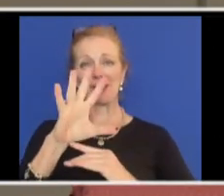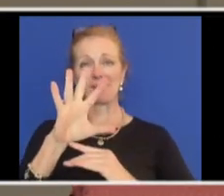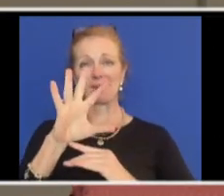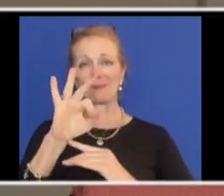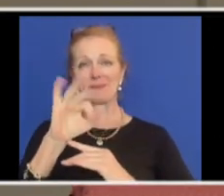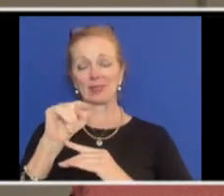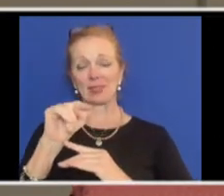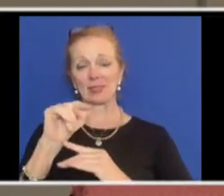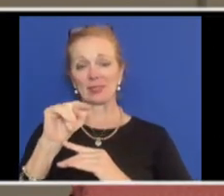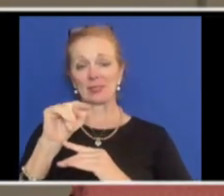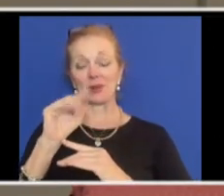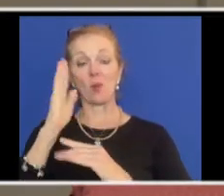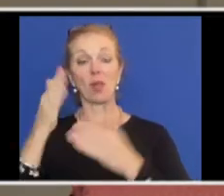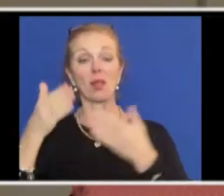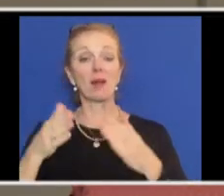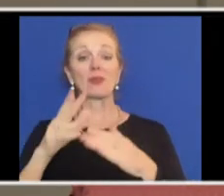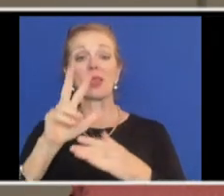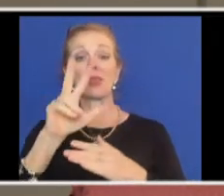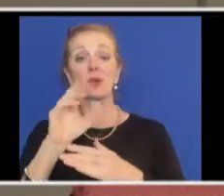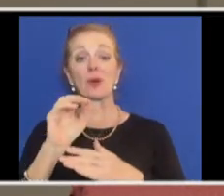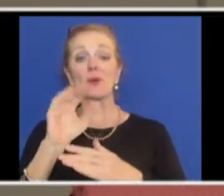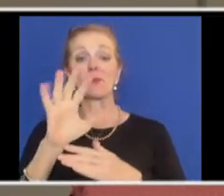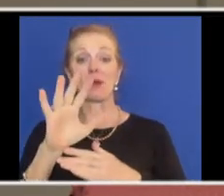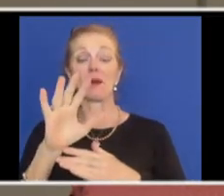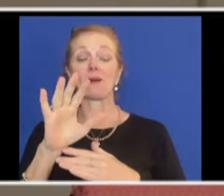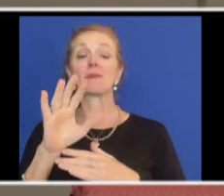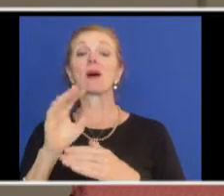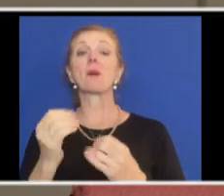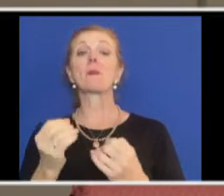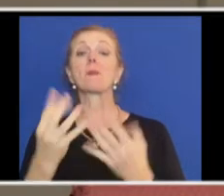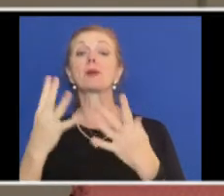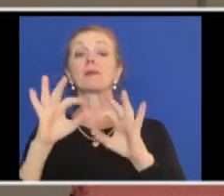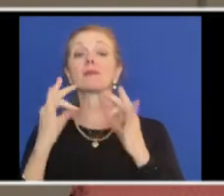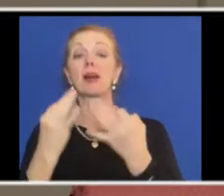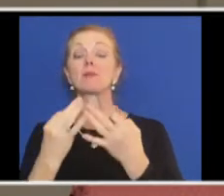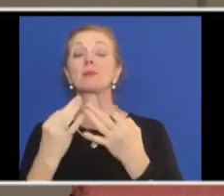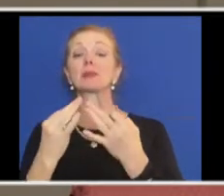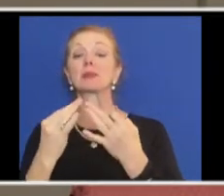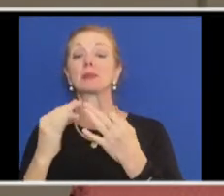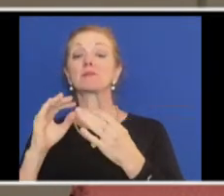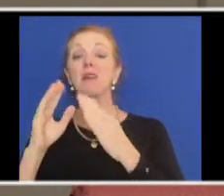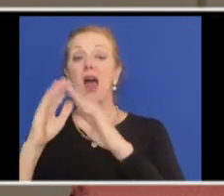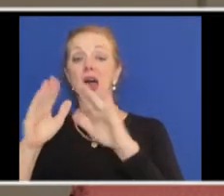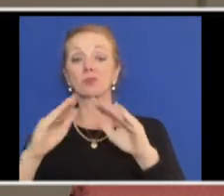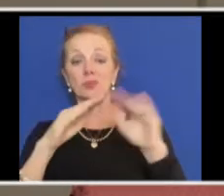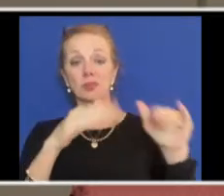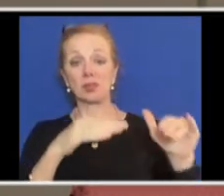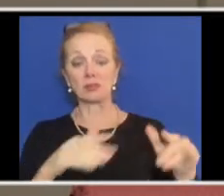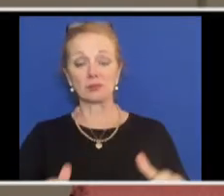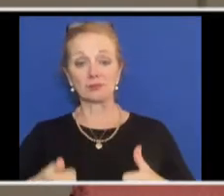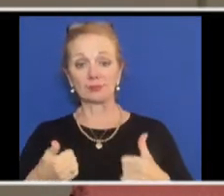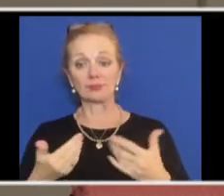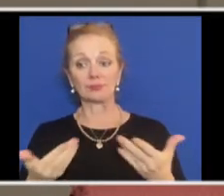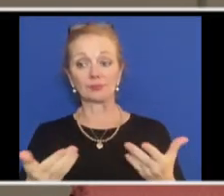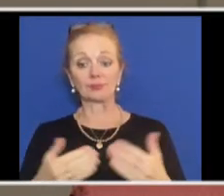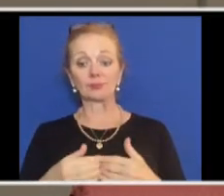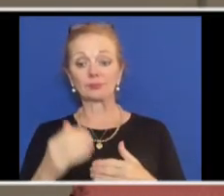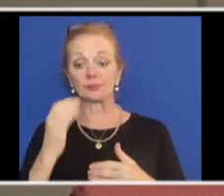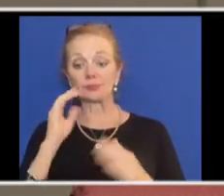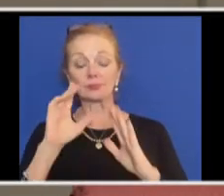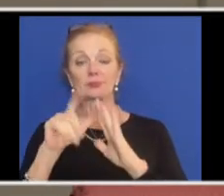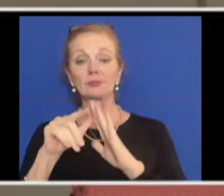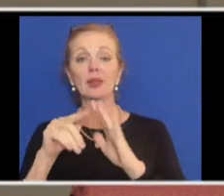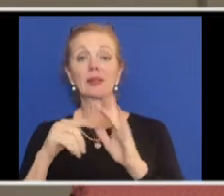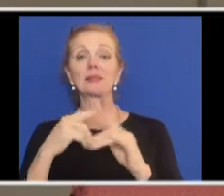allow up to 305 multi-family dwelling and this is something we can follow up with later to find out if there is